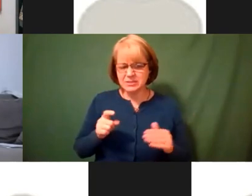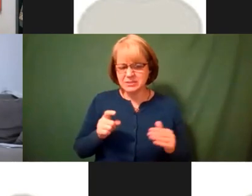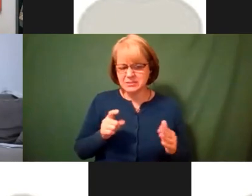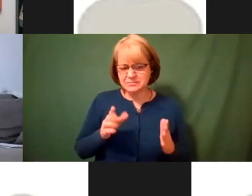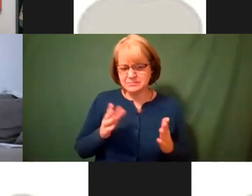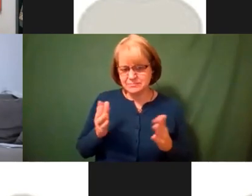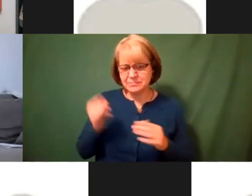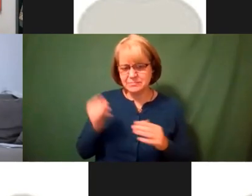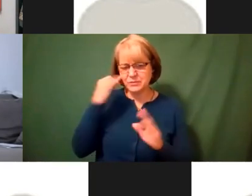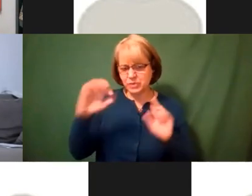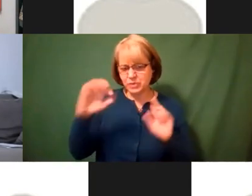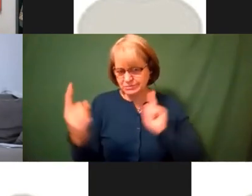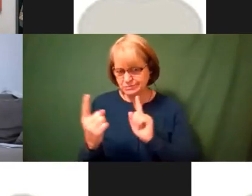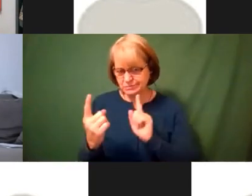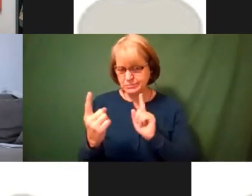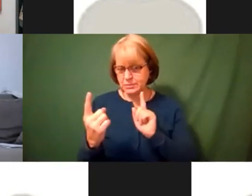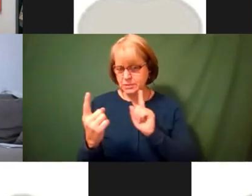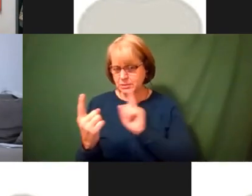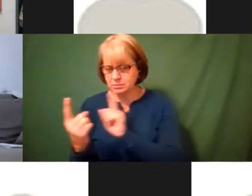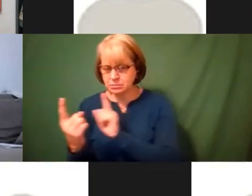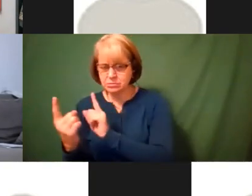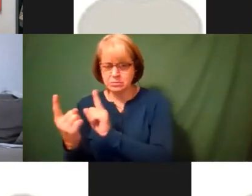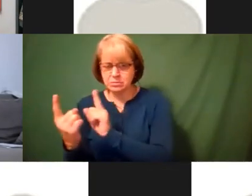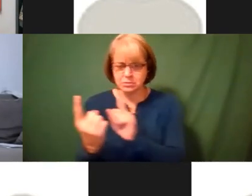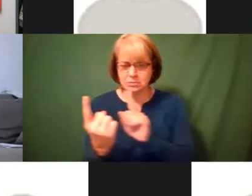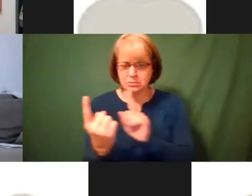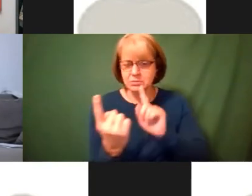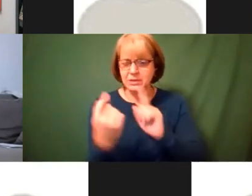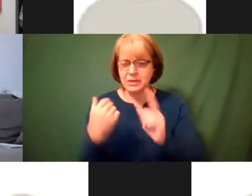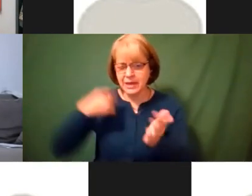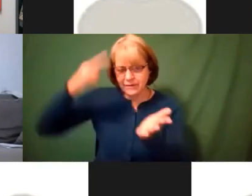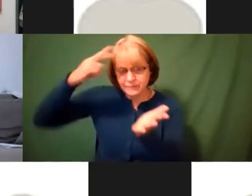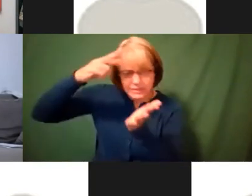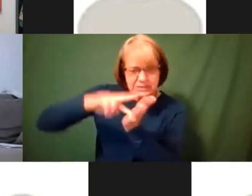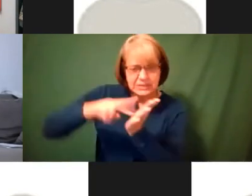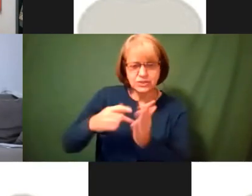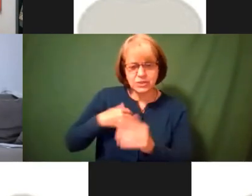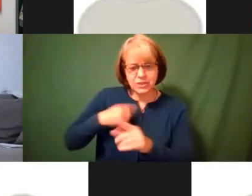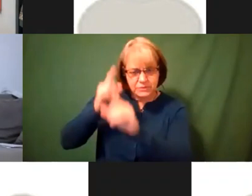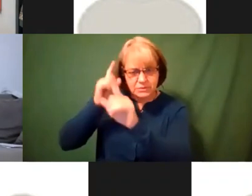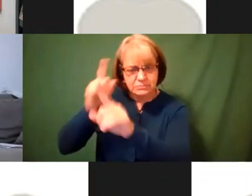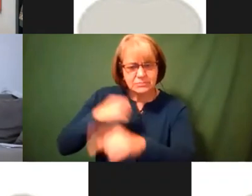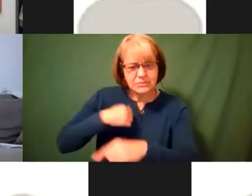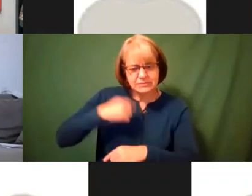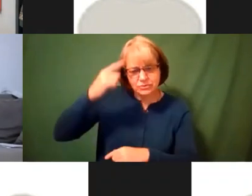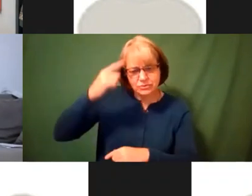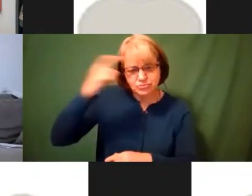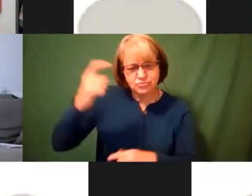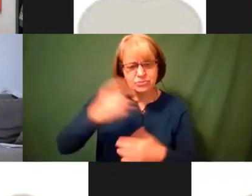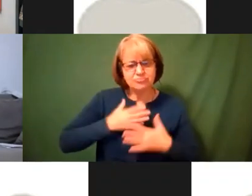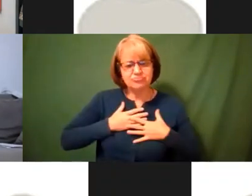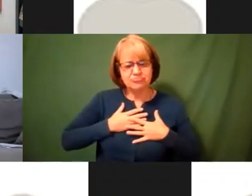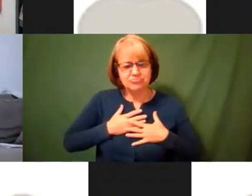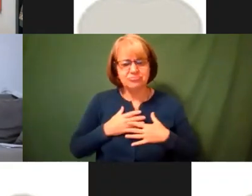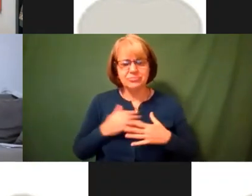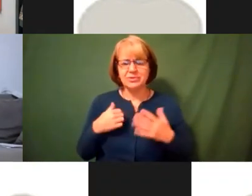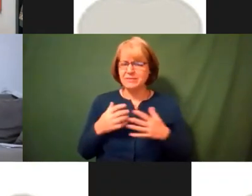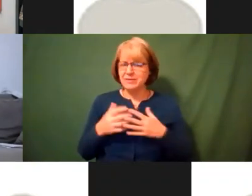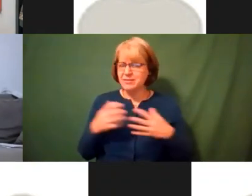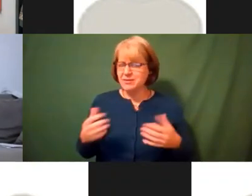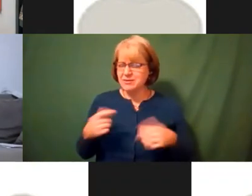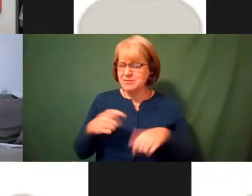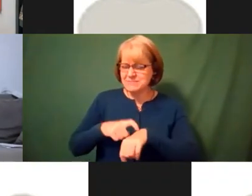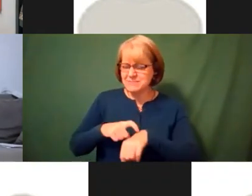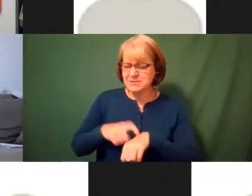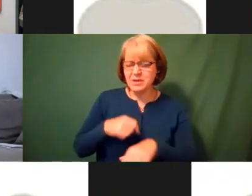and revisit the intention, the visioning, you know, the dreaming. We often don't spend a lot of time visioning and dreaming. We go right to what we